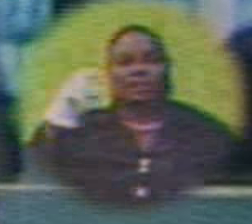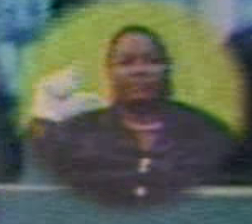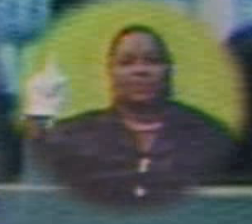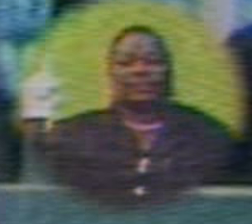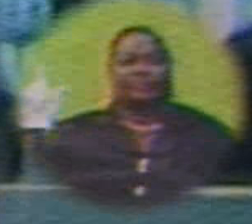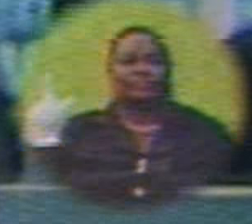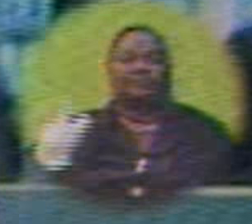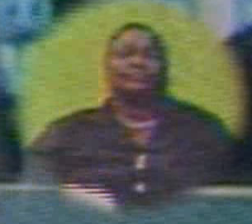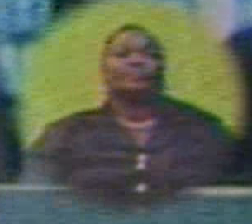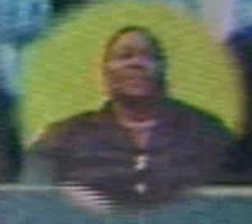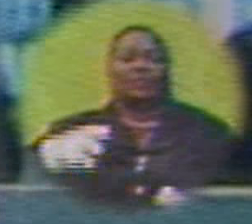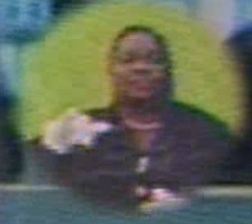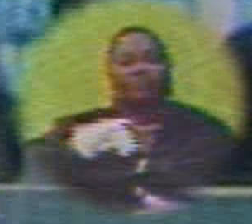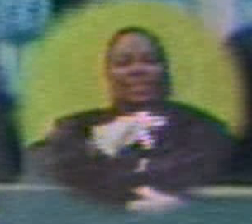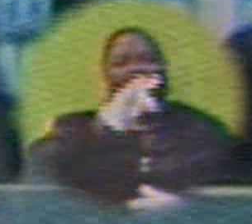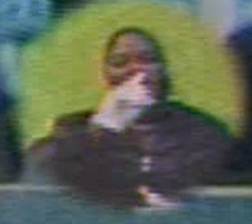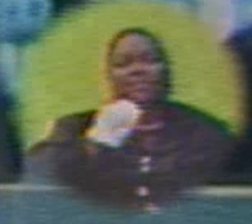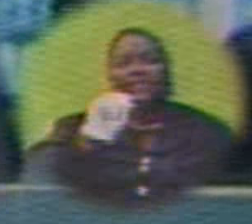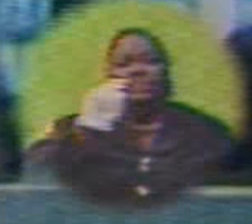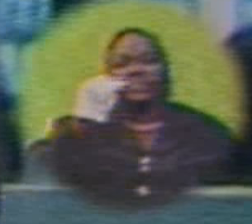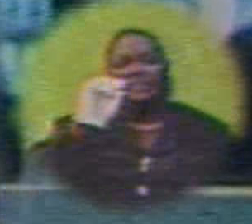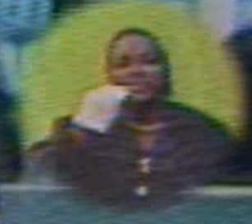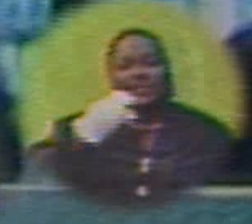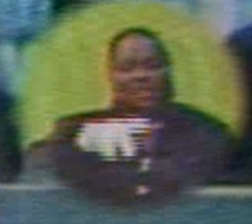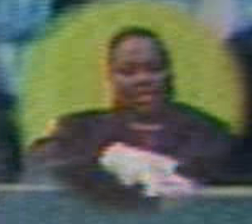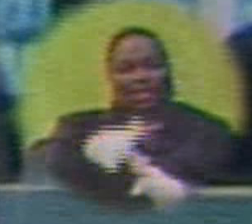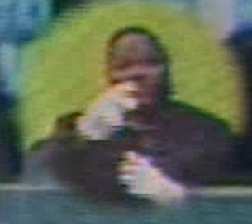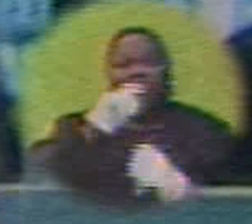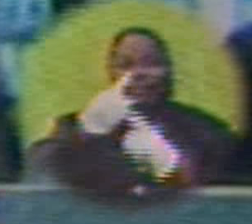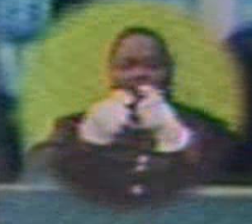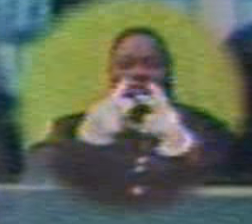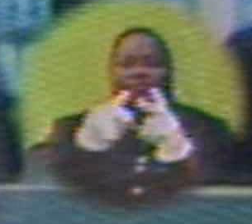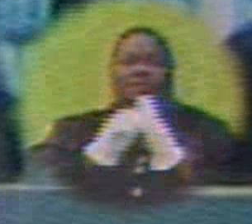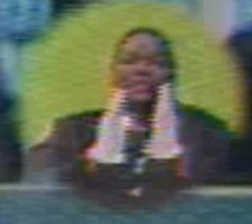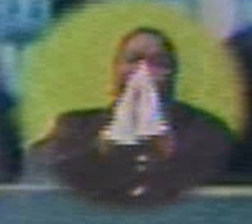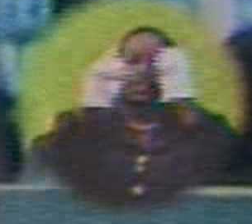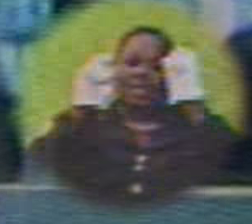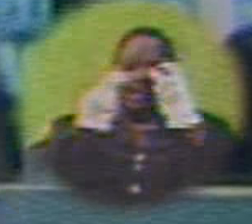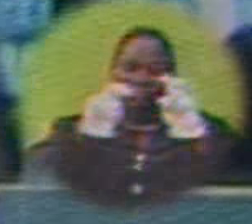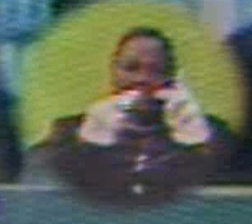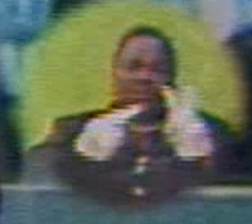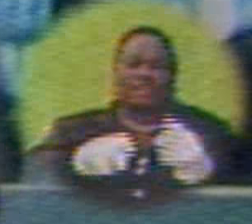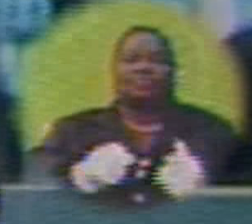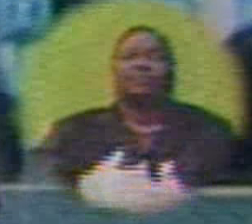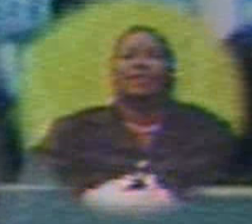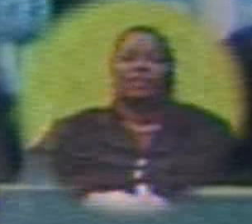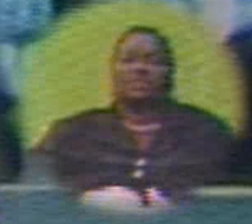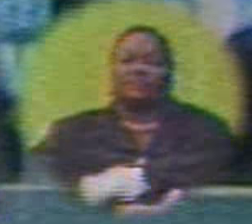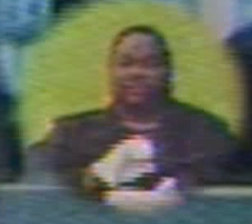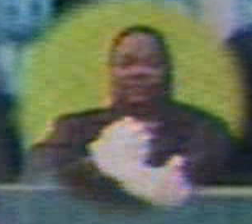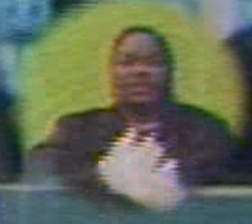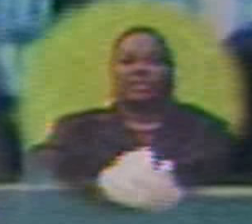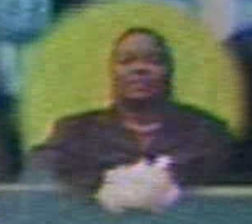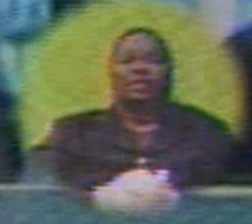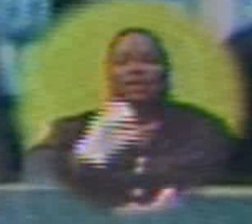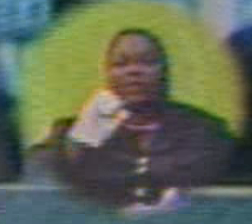be Liat tickets and laptops to various winners and runners-up, as well as a gift certificate. Colombian Emeralds